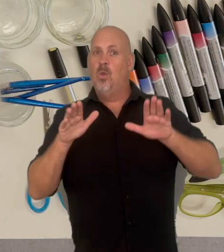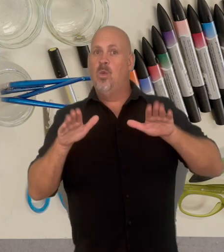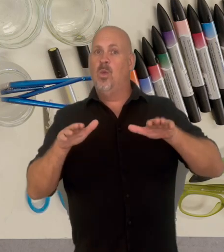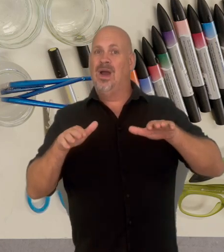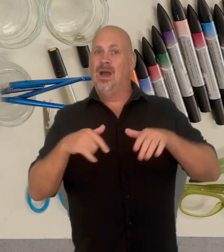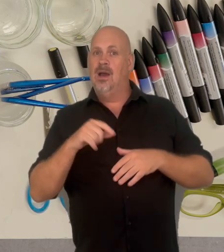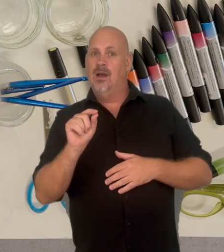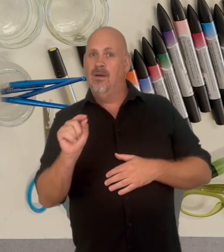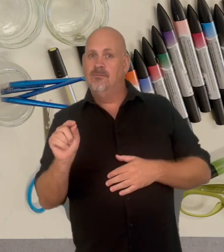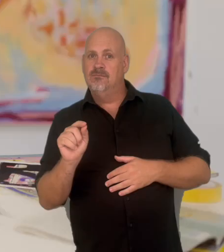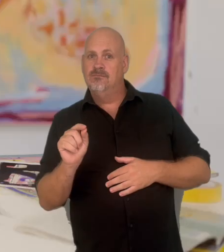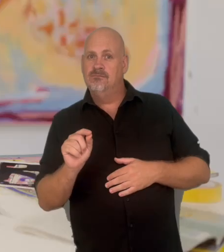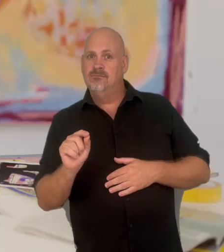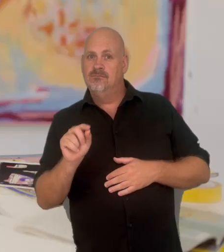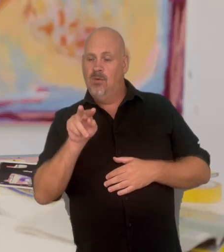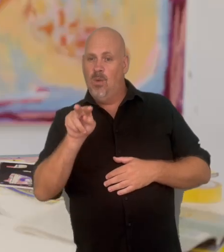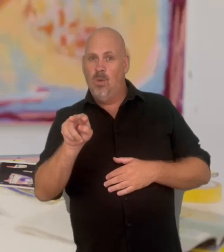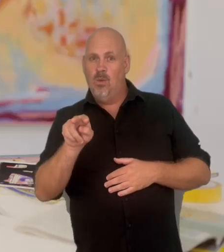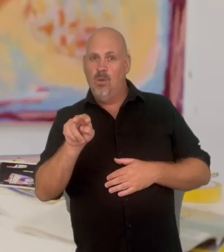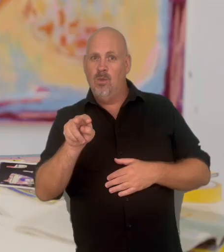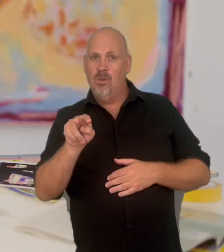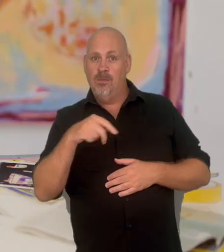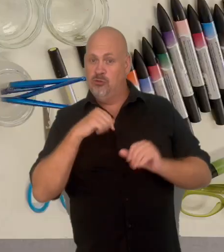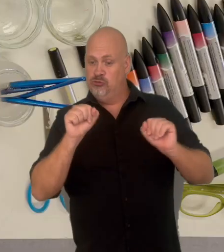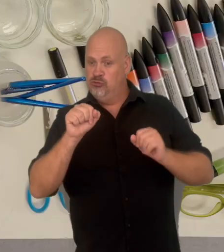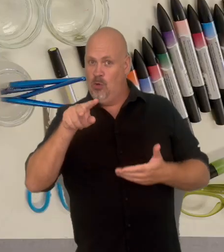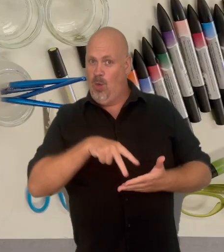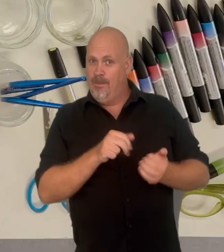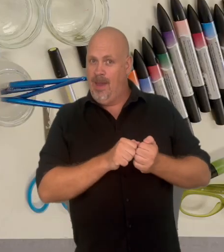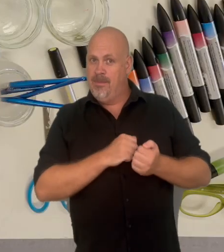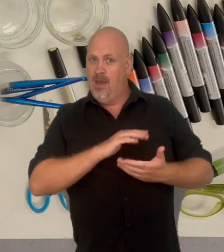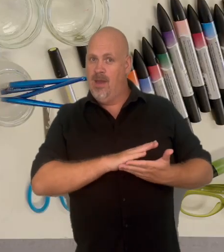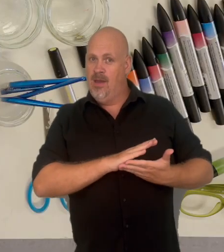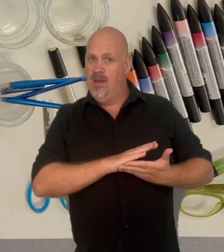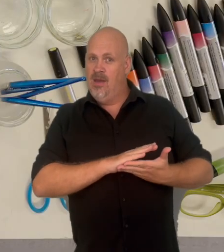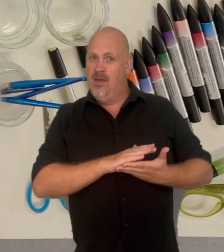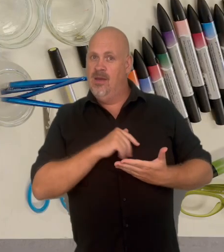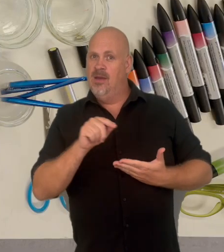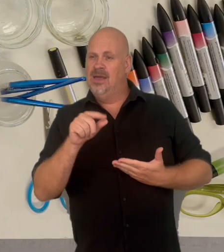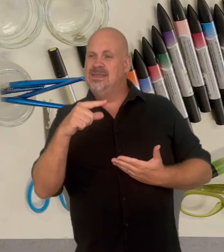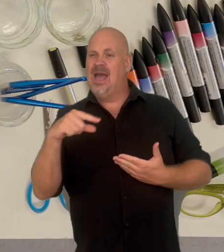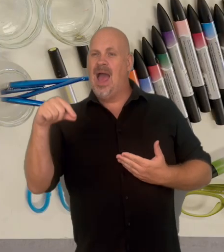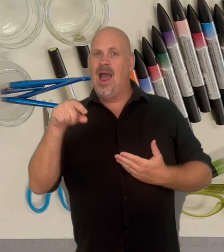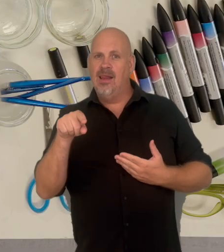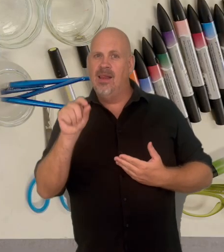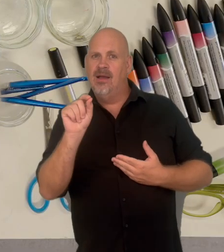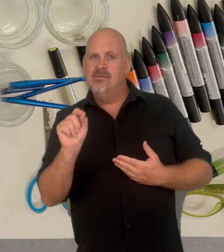wings. I haven't looked down. I'm going to do some of that tail.